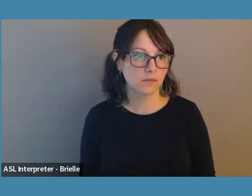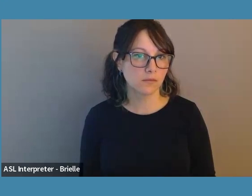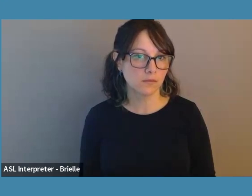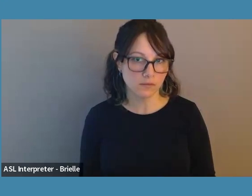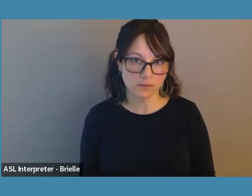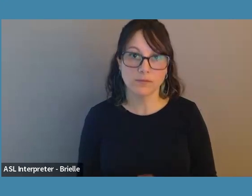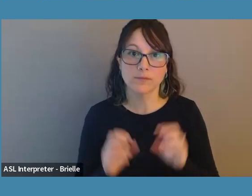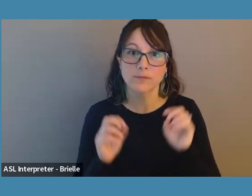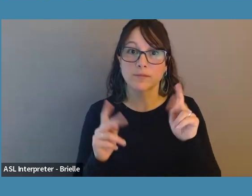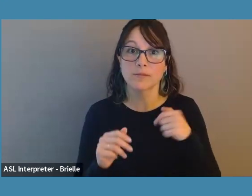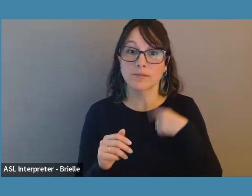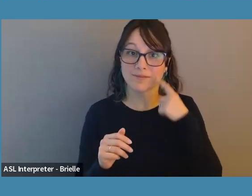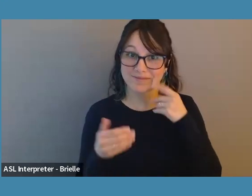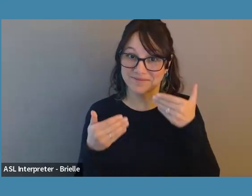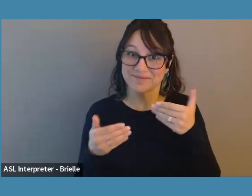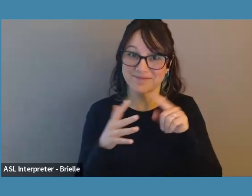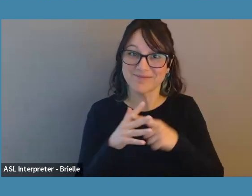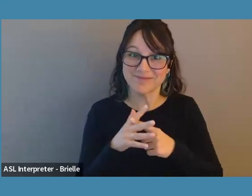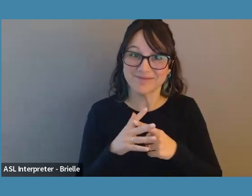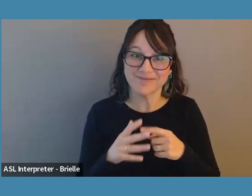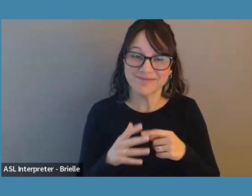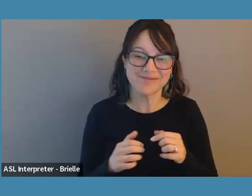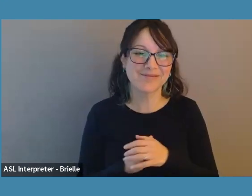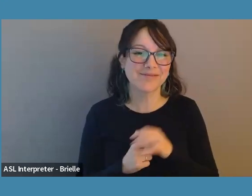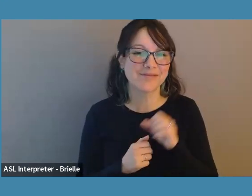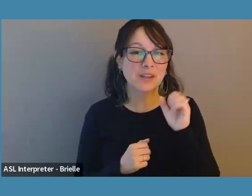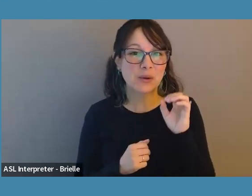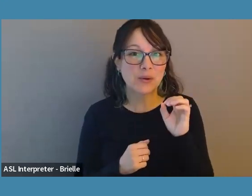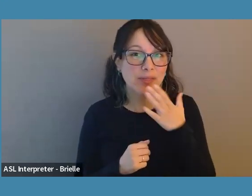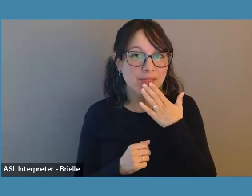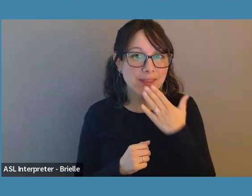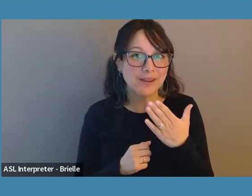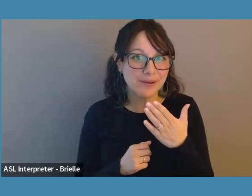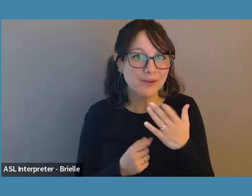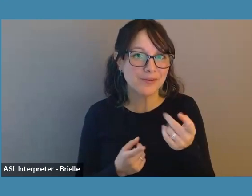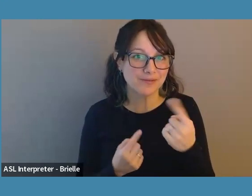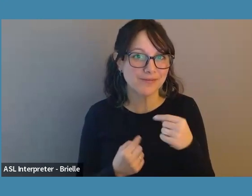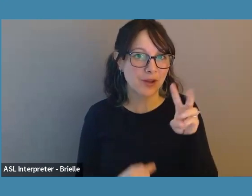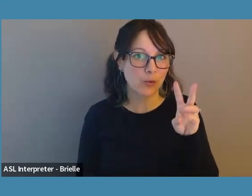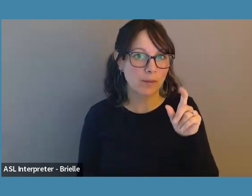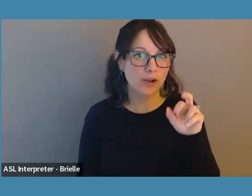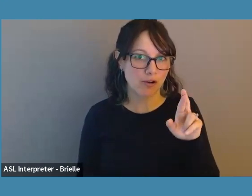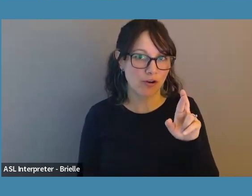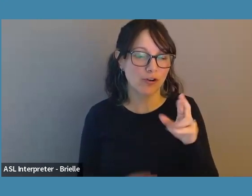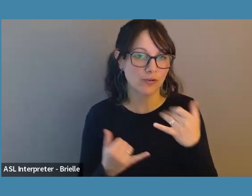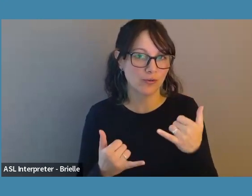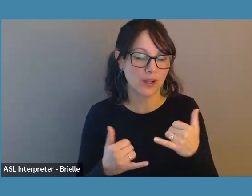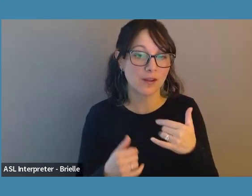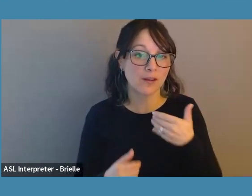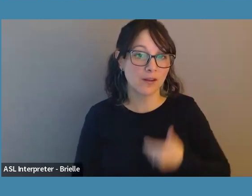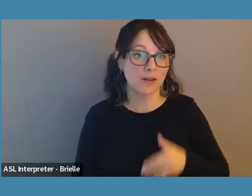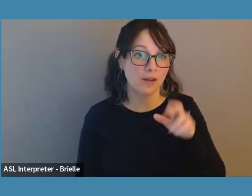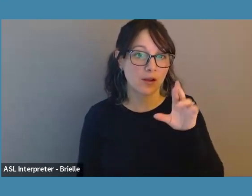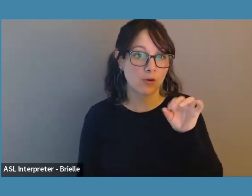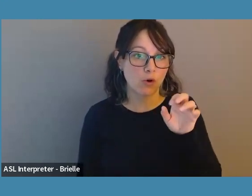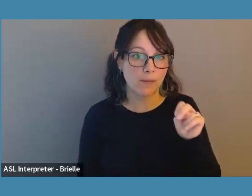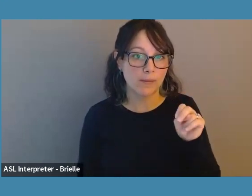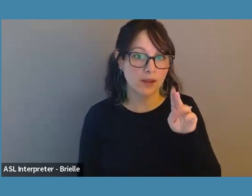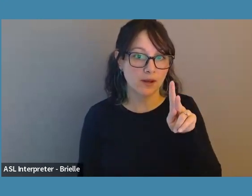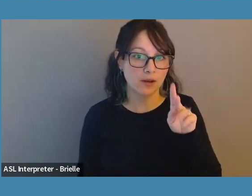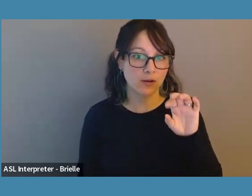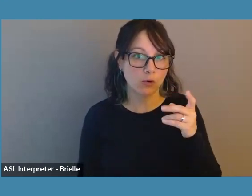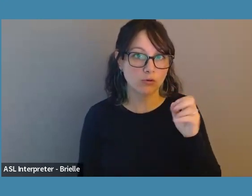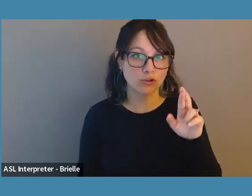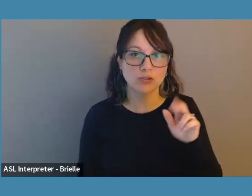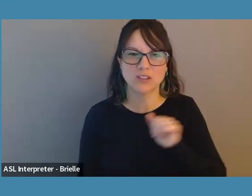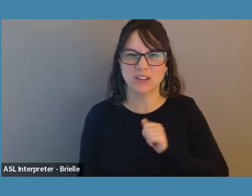All right, I think we're going to go ahead and get started now. So thank you for attending our webinar today. My name is Robin Coker. I'm the